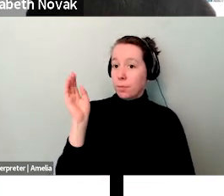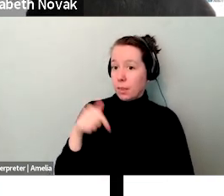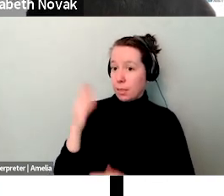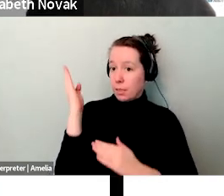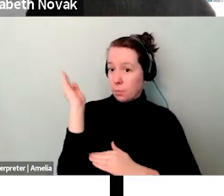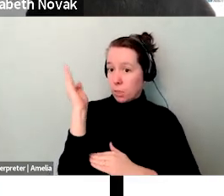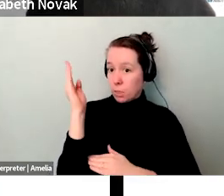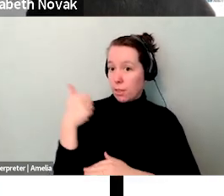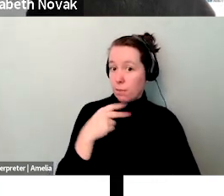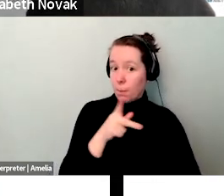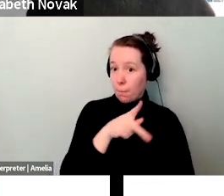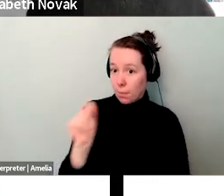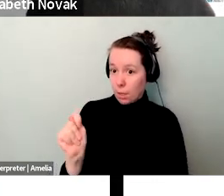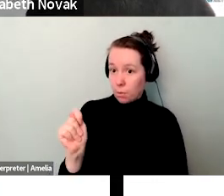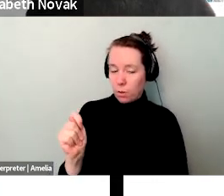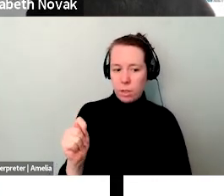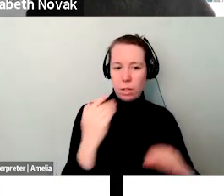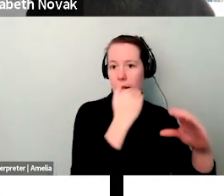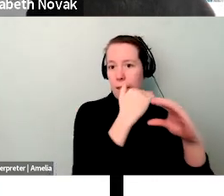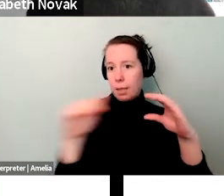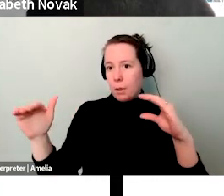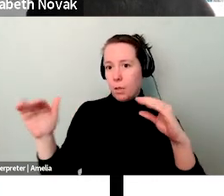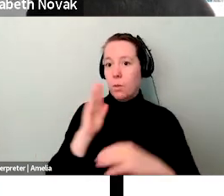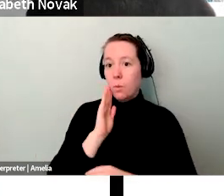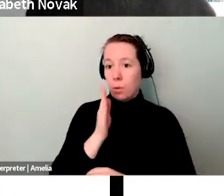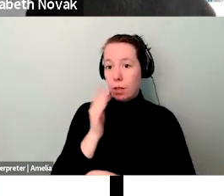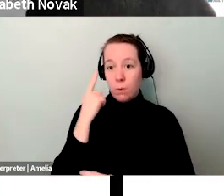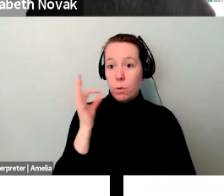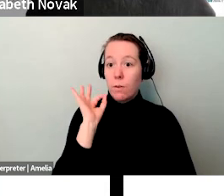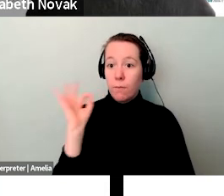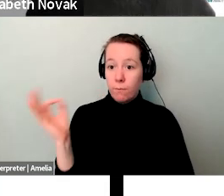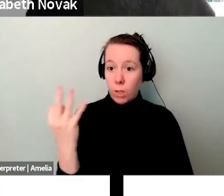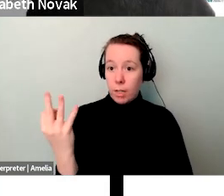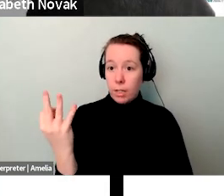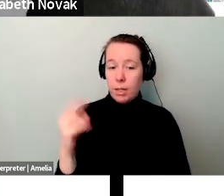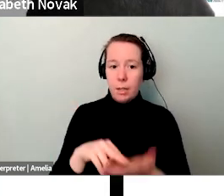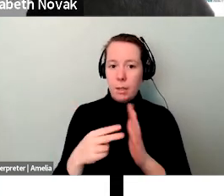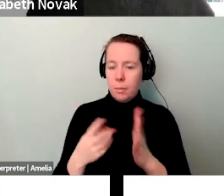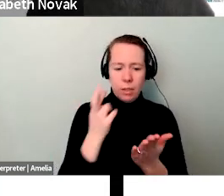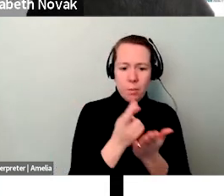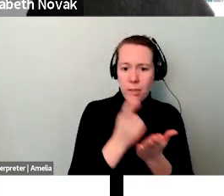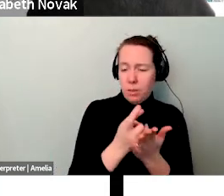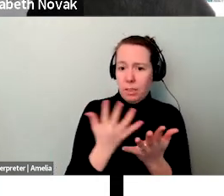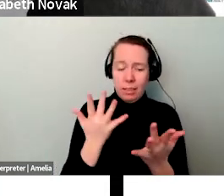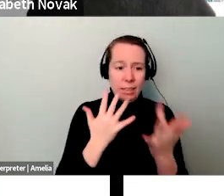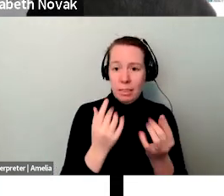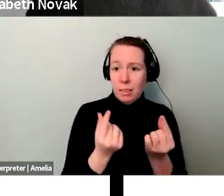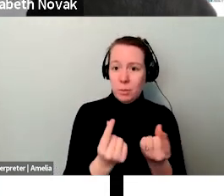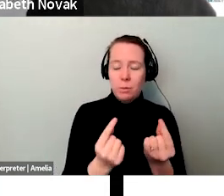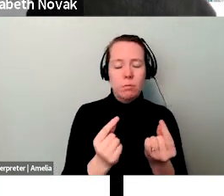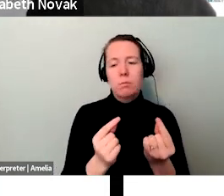be emailed out to everybody on Friday, so you don't have to worry about getting the resources. I will also put